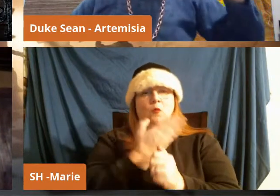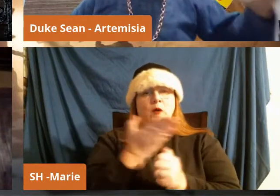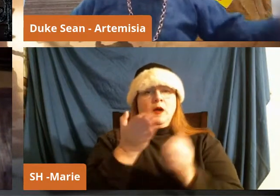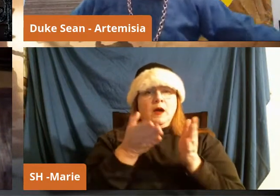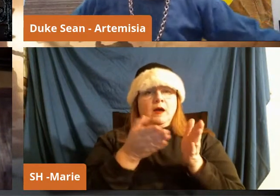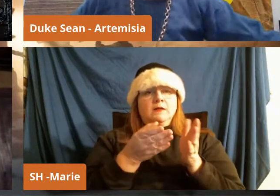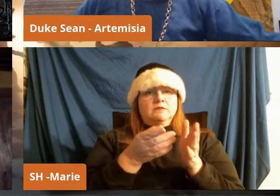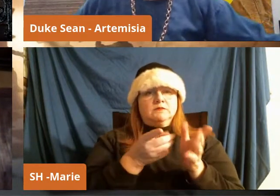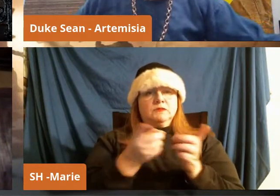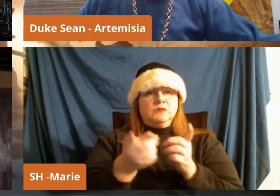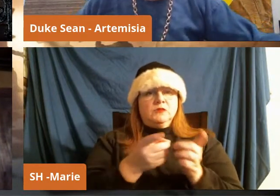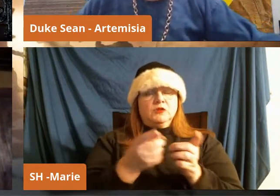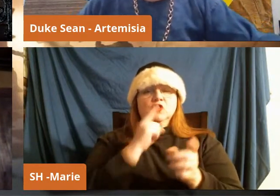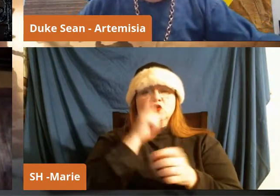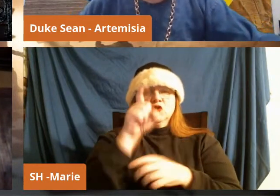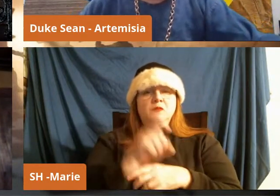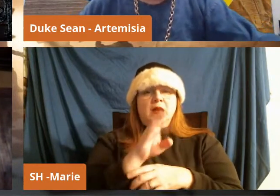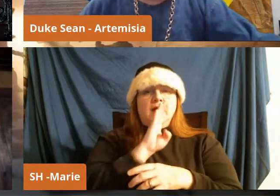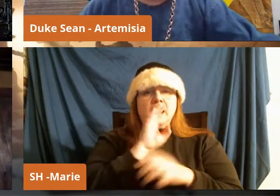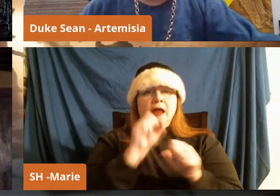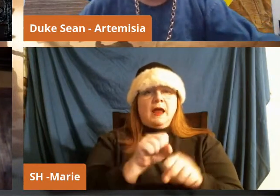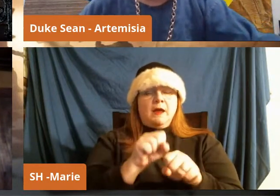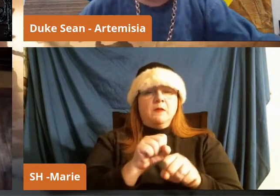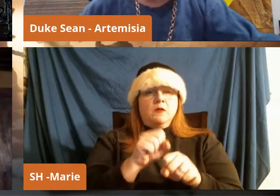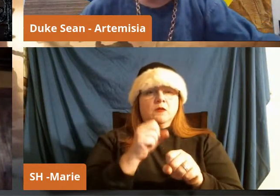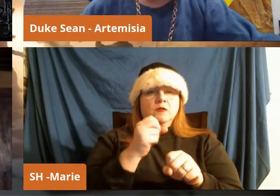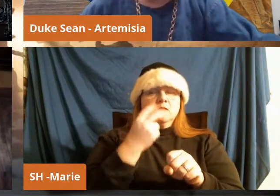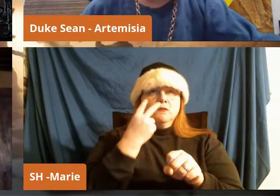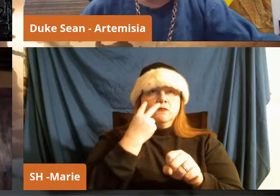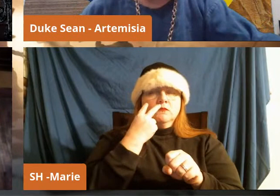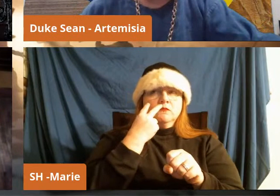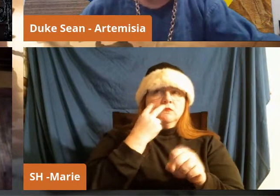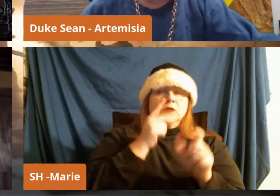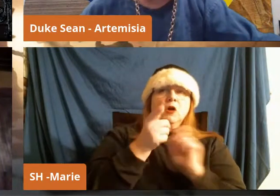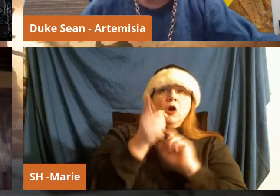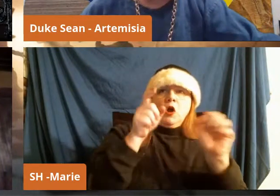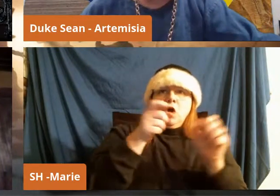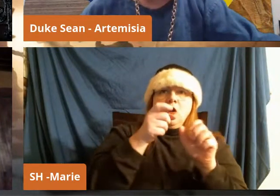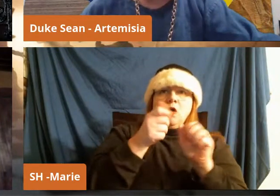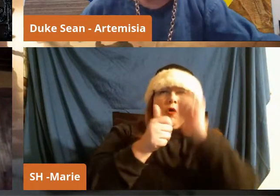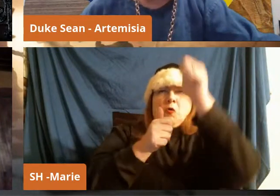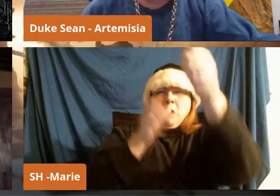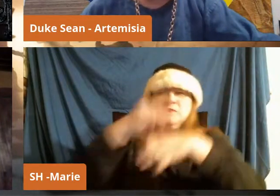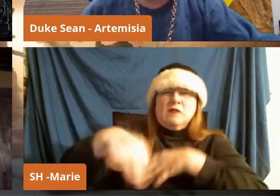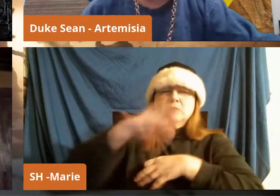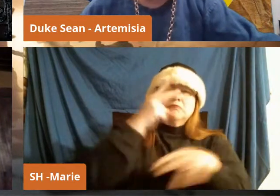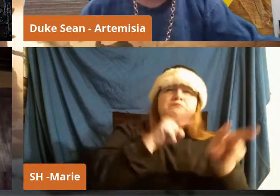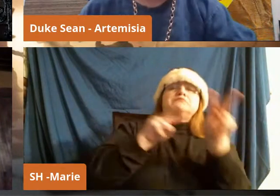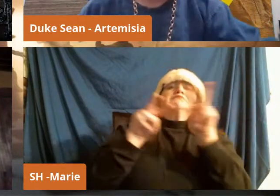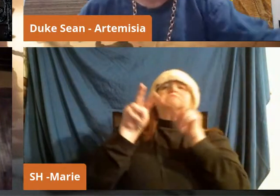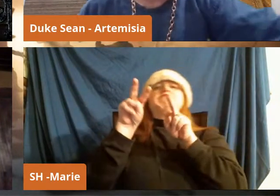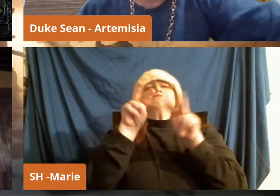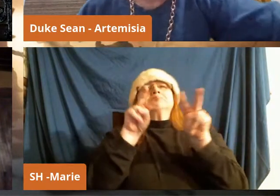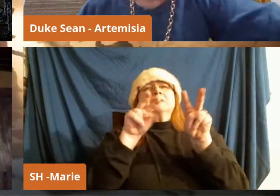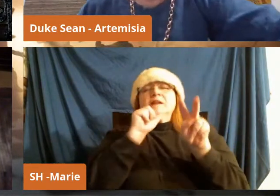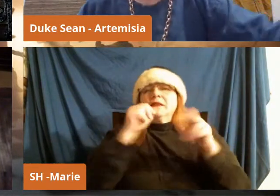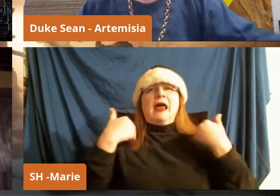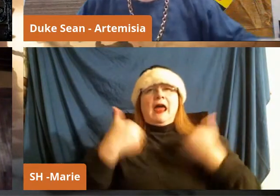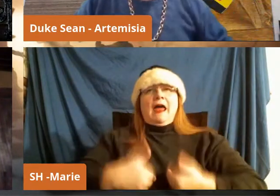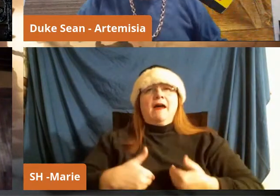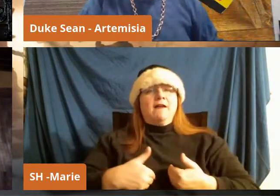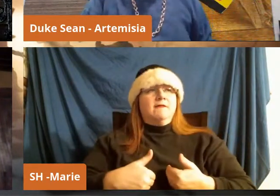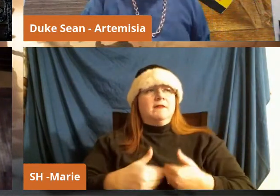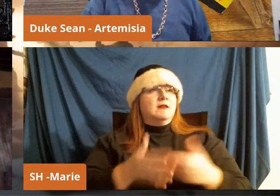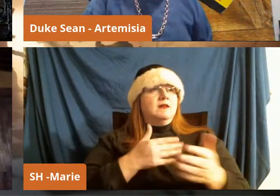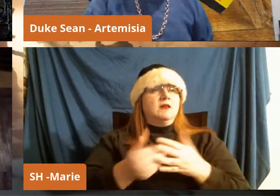is, you should be able to see someone across the field, and even if they're not wearing their regalia, it